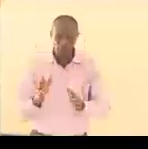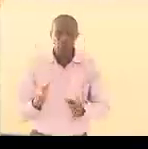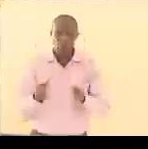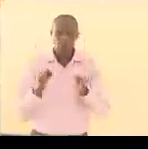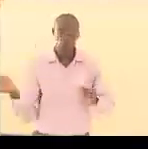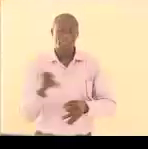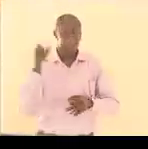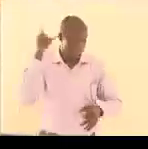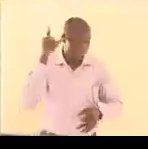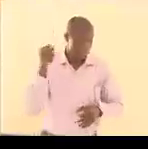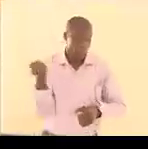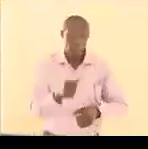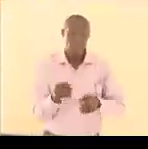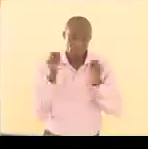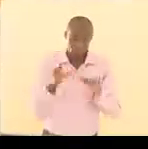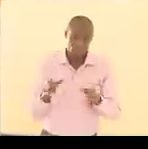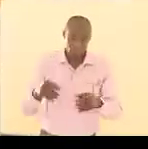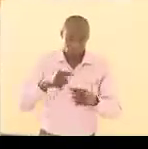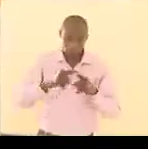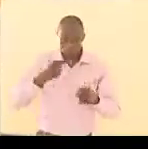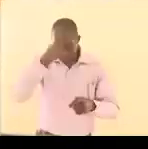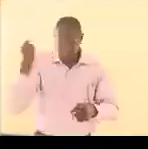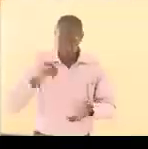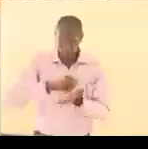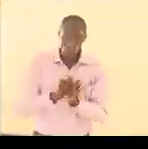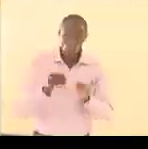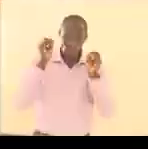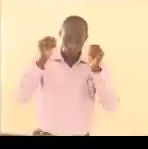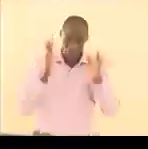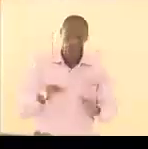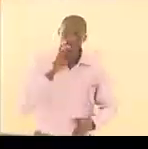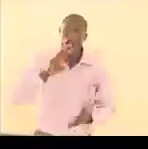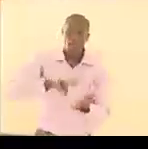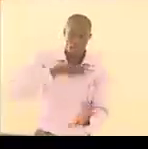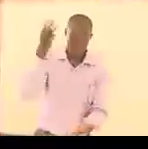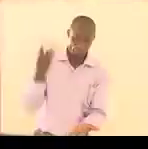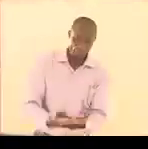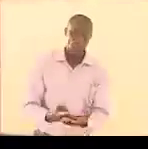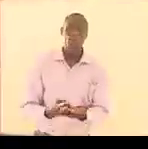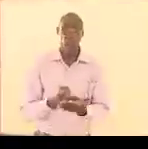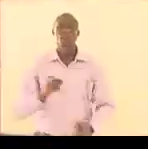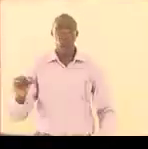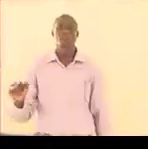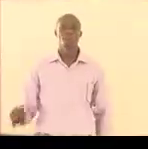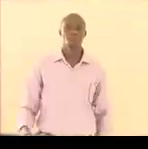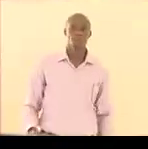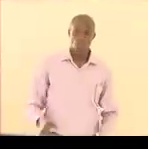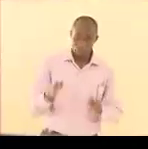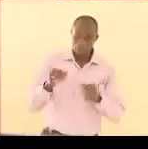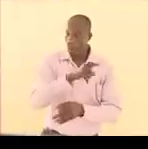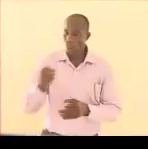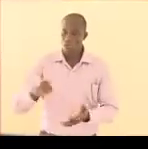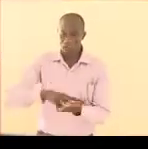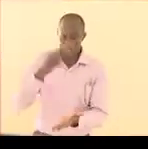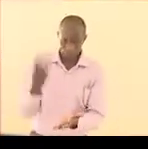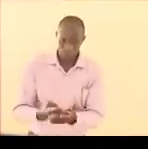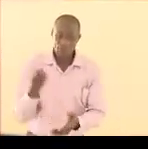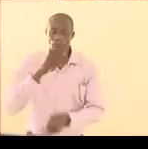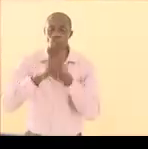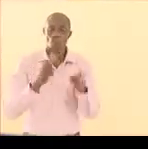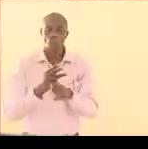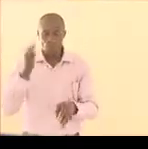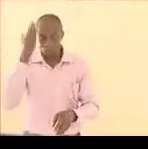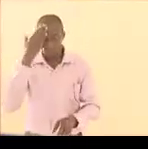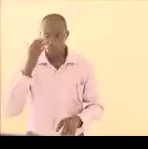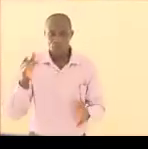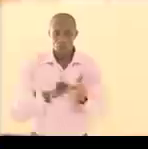they will listen to any teachers at all, it is because those teachers are also witnesses. So if you are a witness of Jesus, then the world